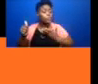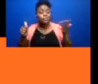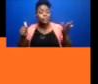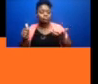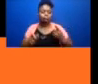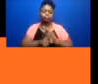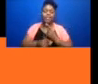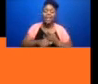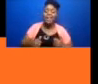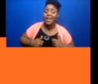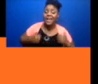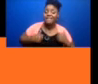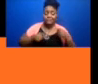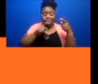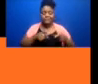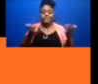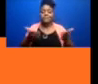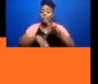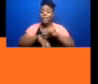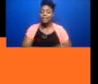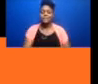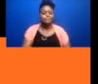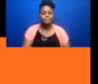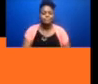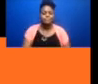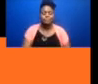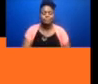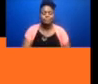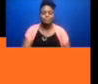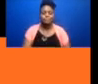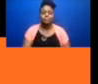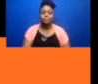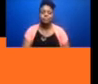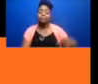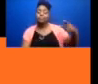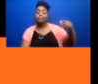The pace of life is something humans can control.